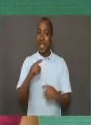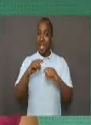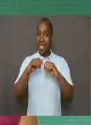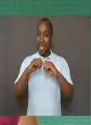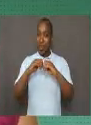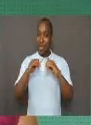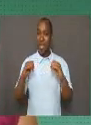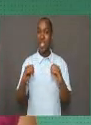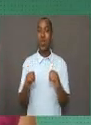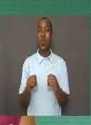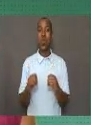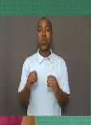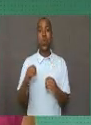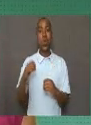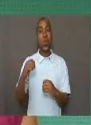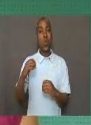distinguish between